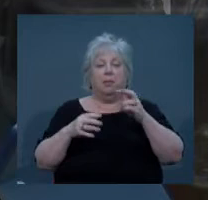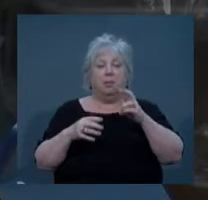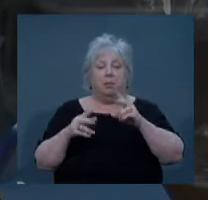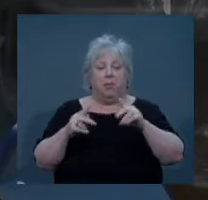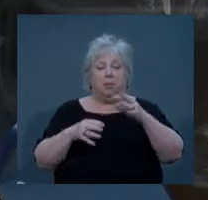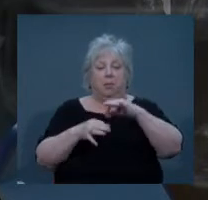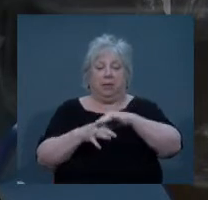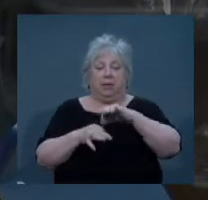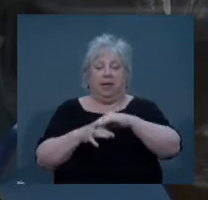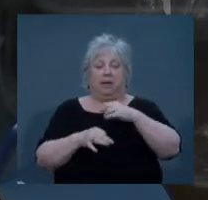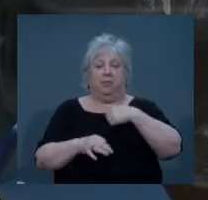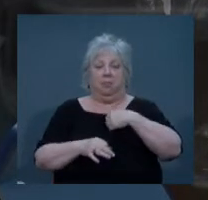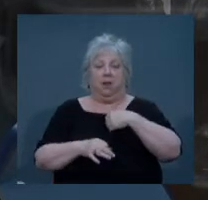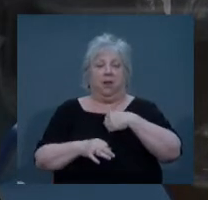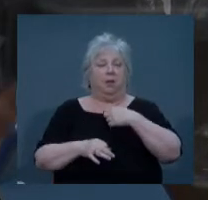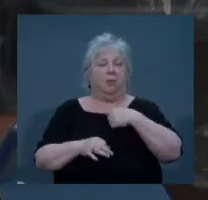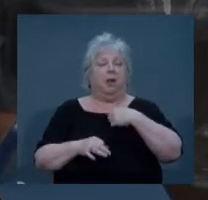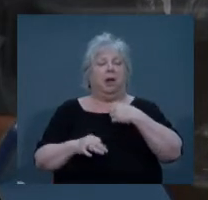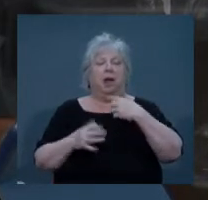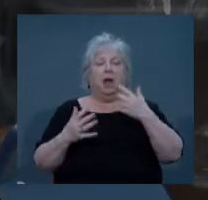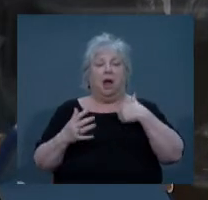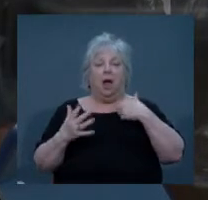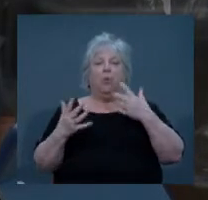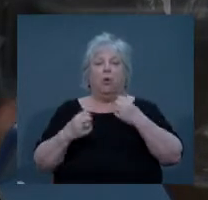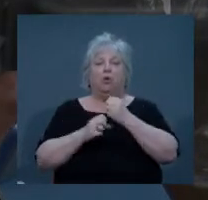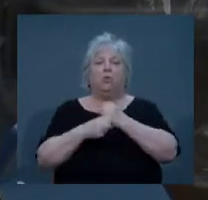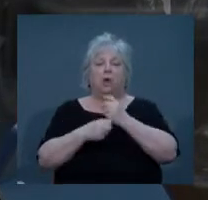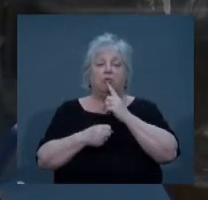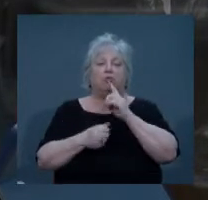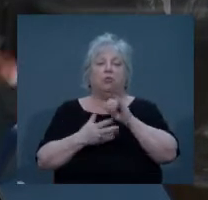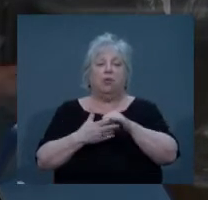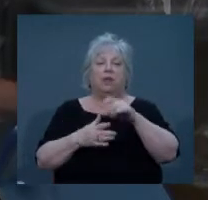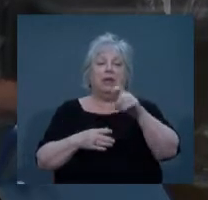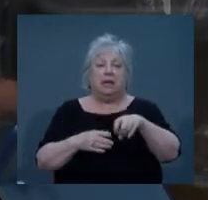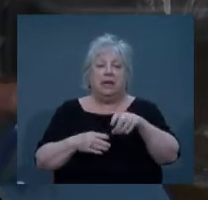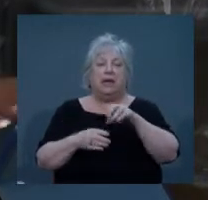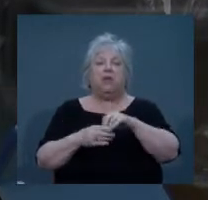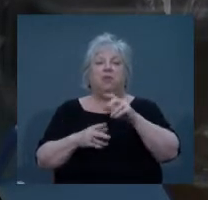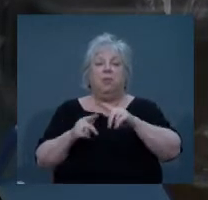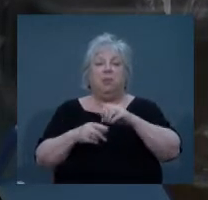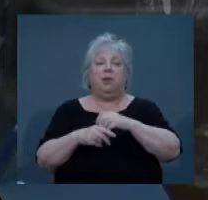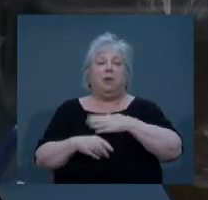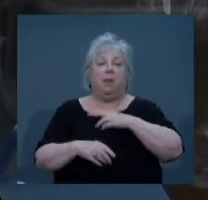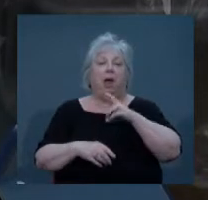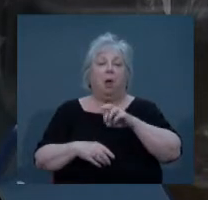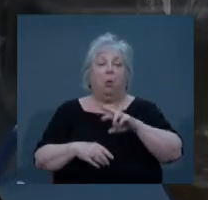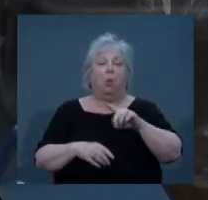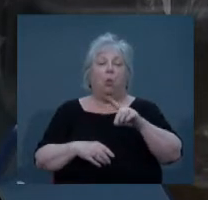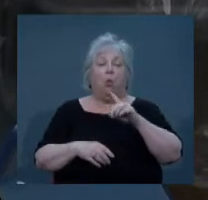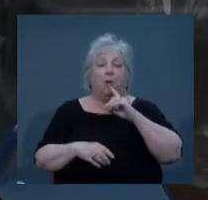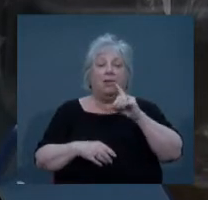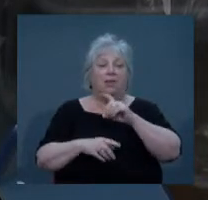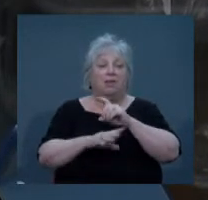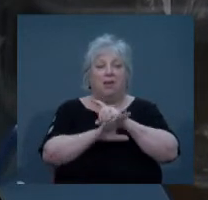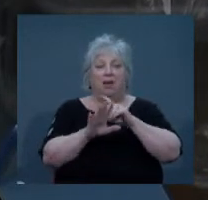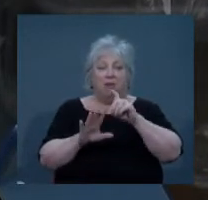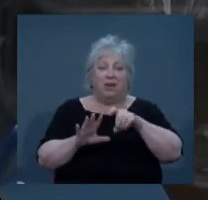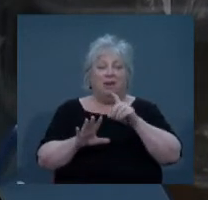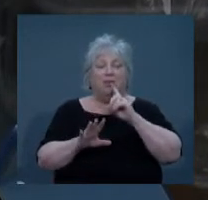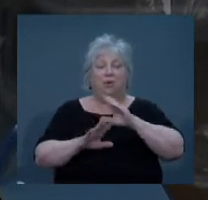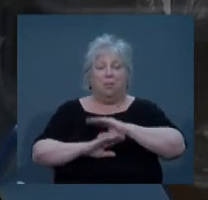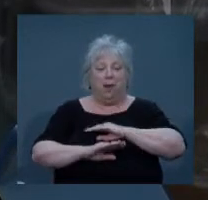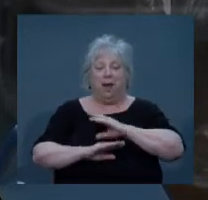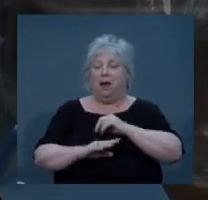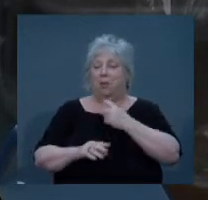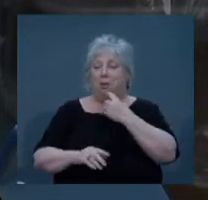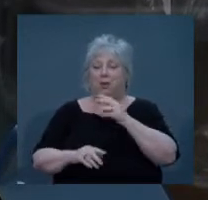as an individual, but I want to make sure that the needs of my constituents is met. And I will tell Mr.